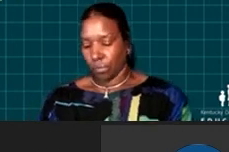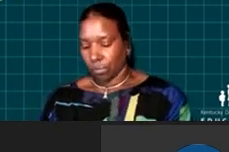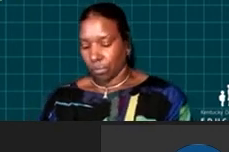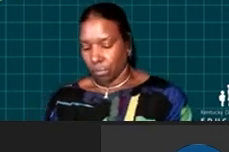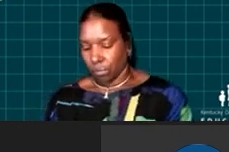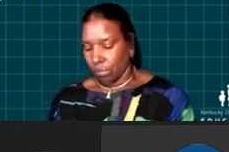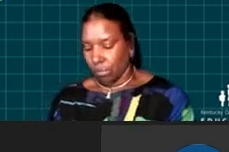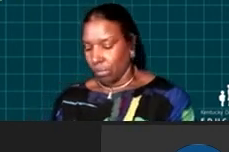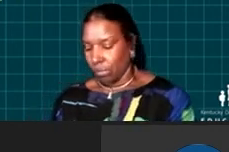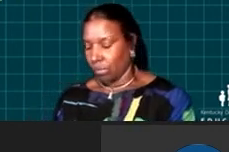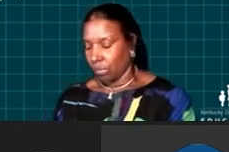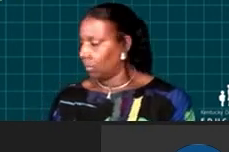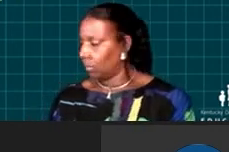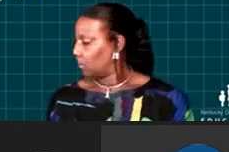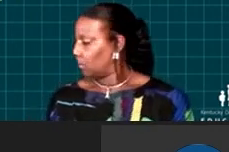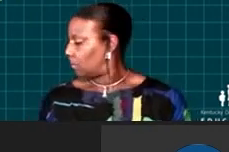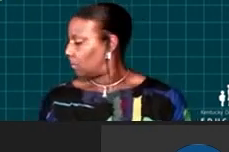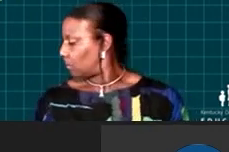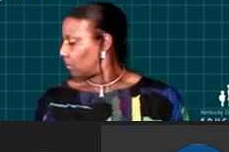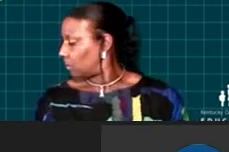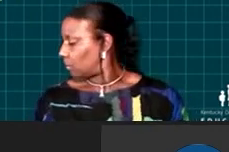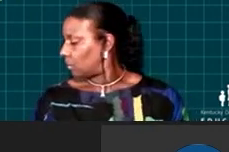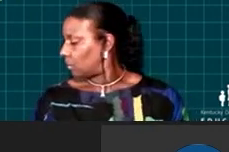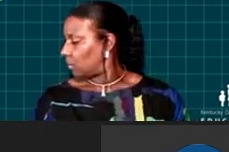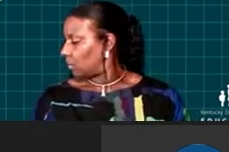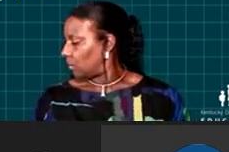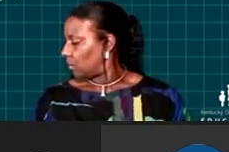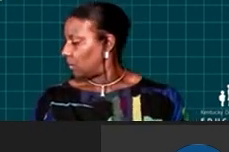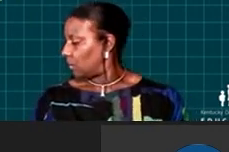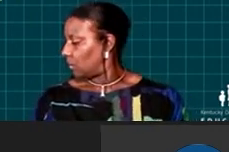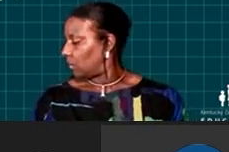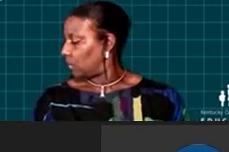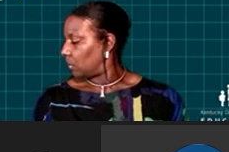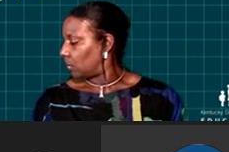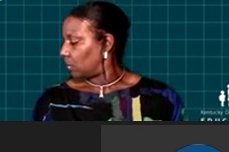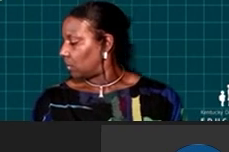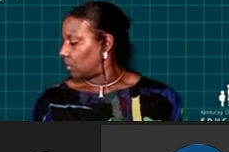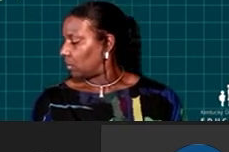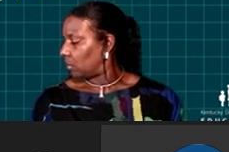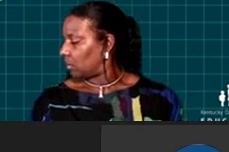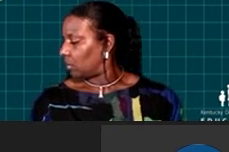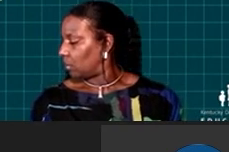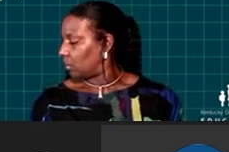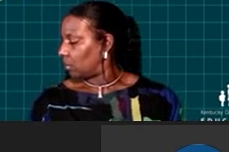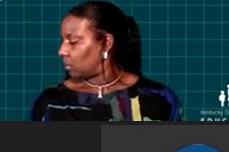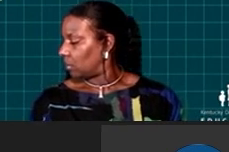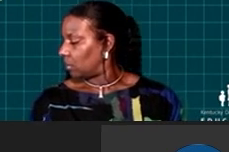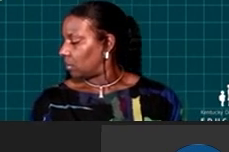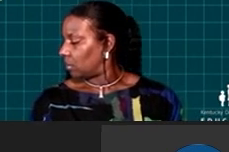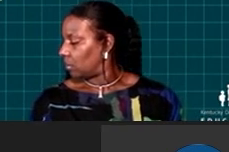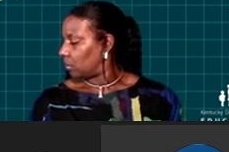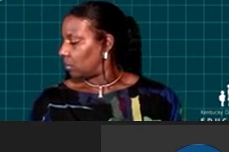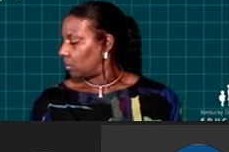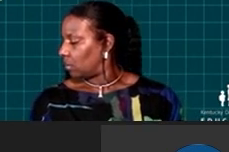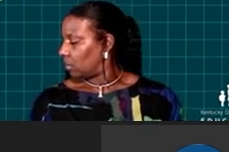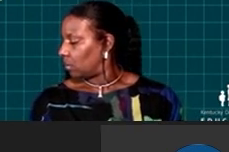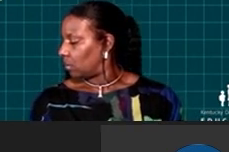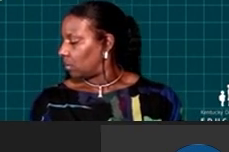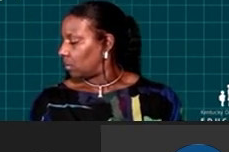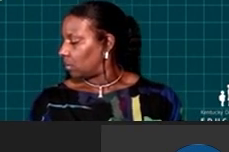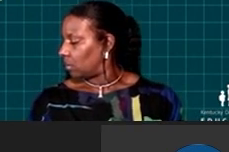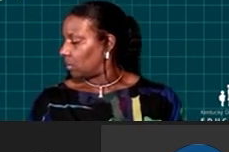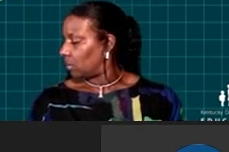how the drop-down menus operate in terms of what you select in the